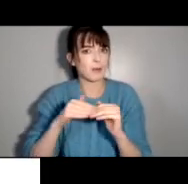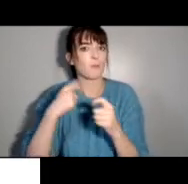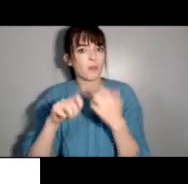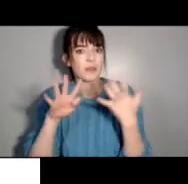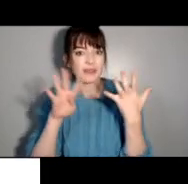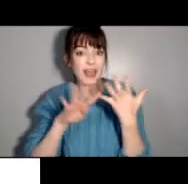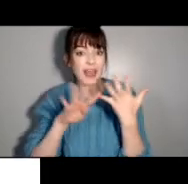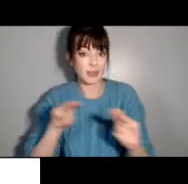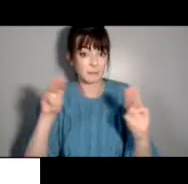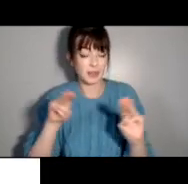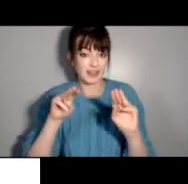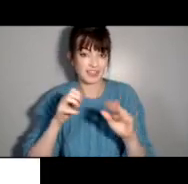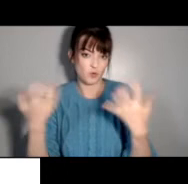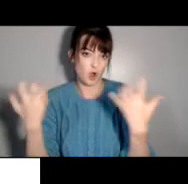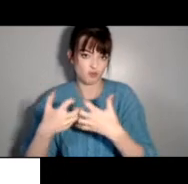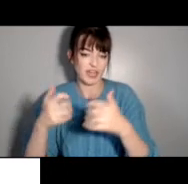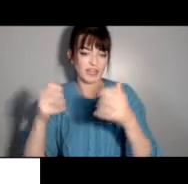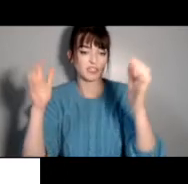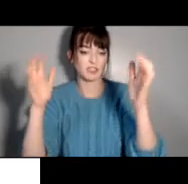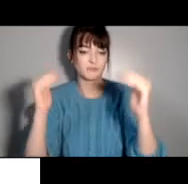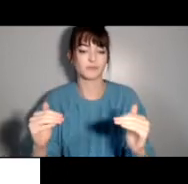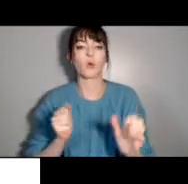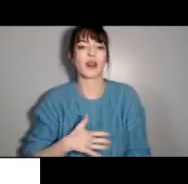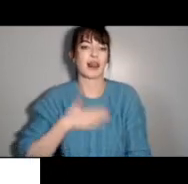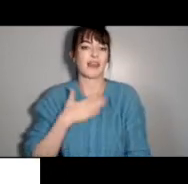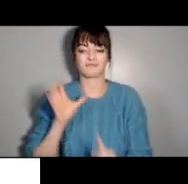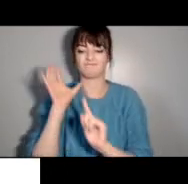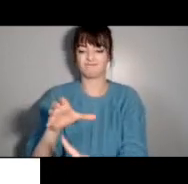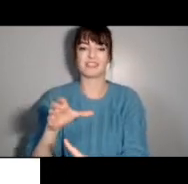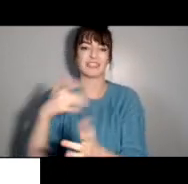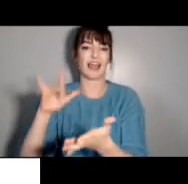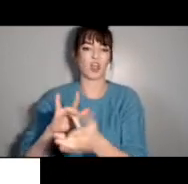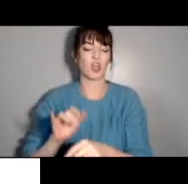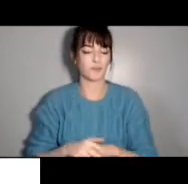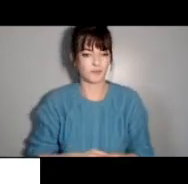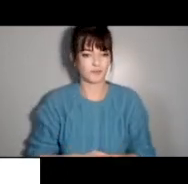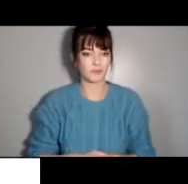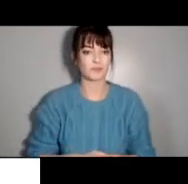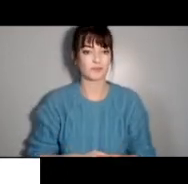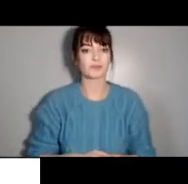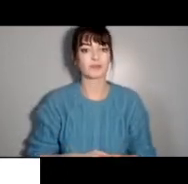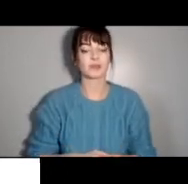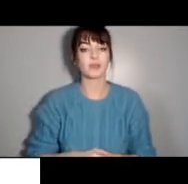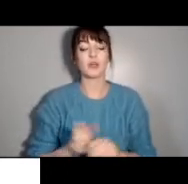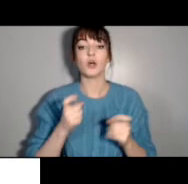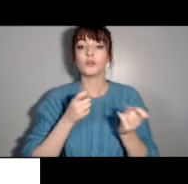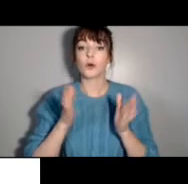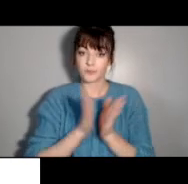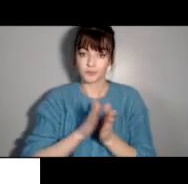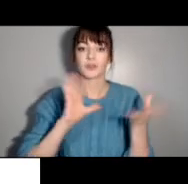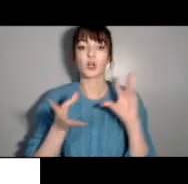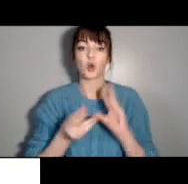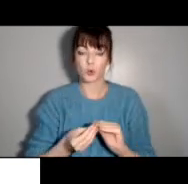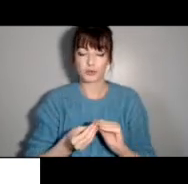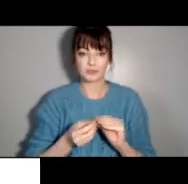congregated setting, and living in a designated centre. So in conclusion, the